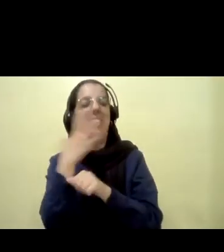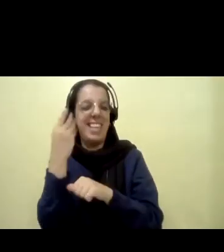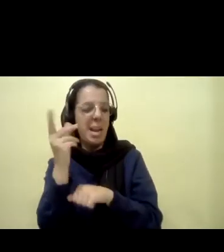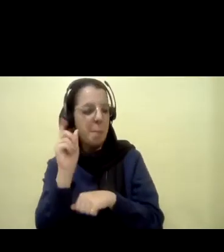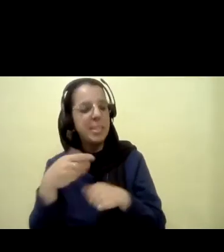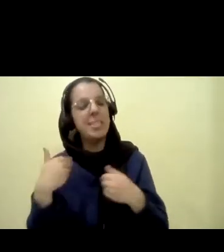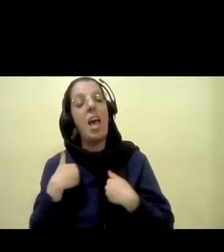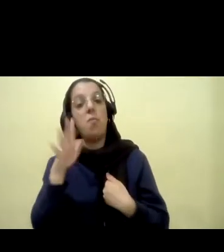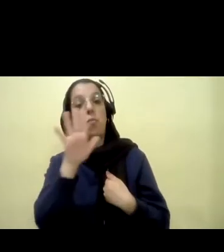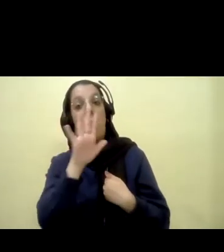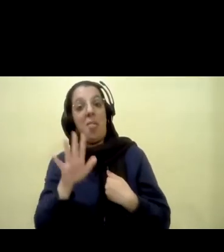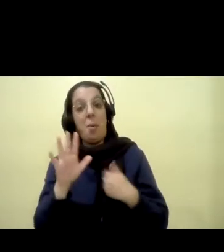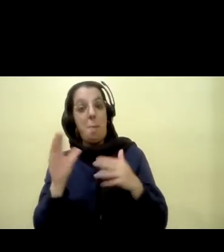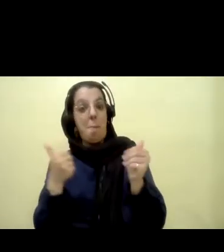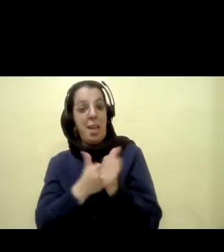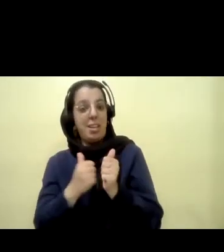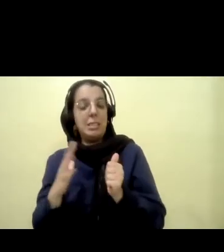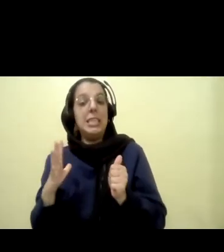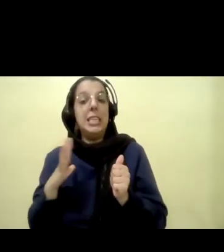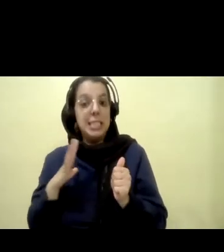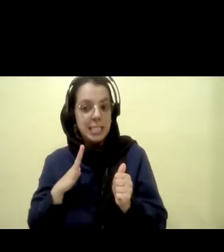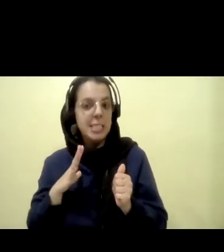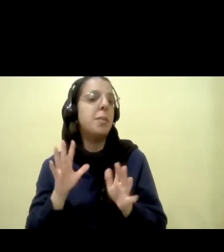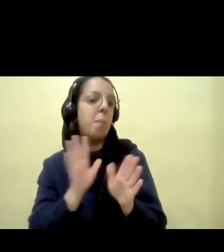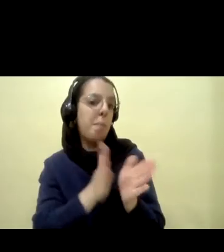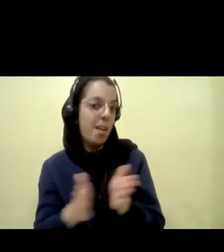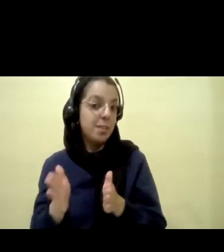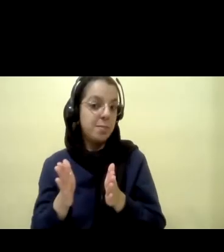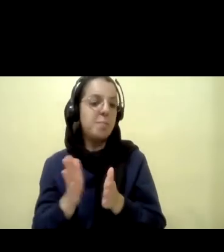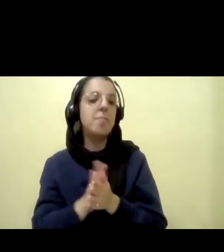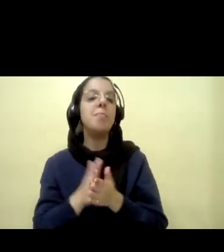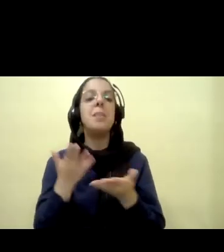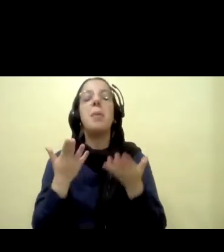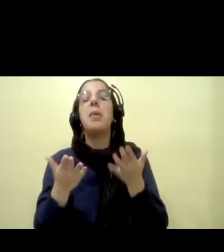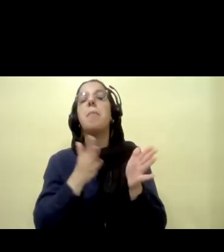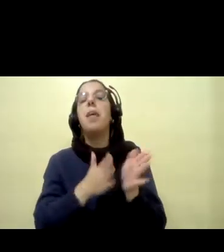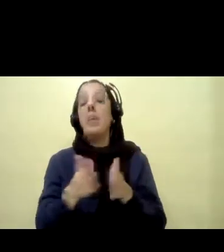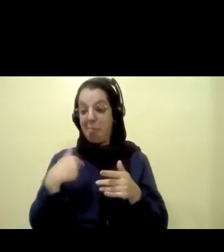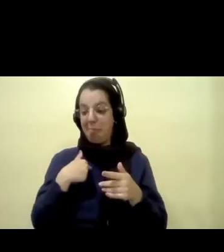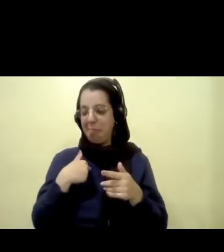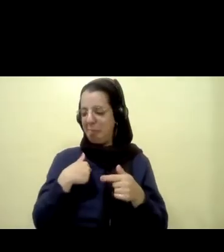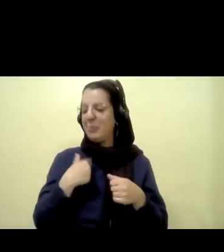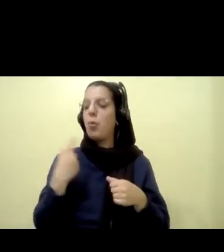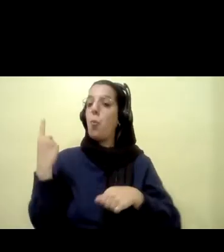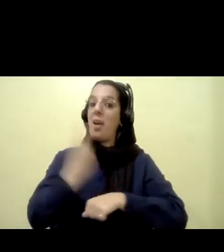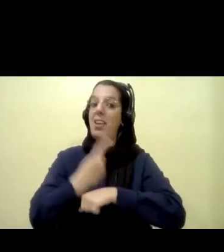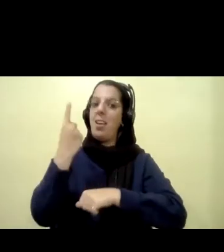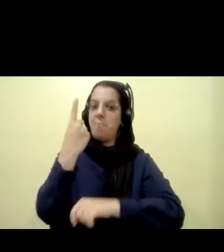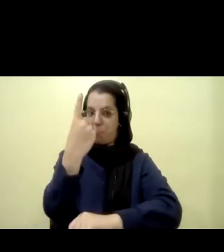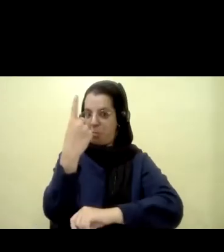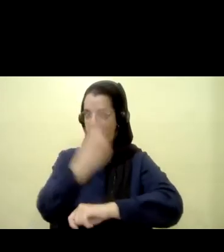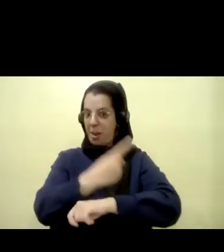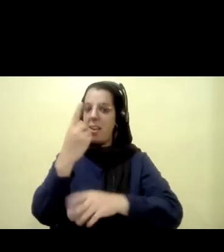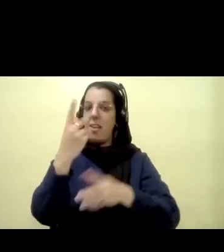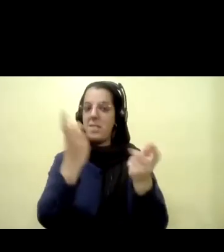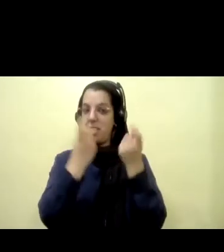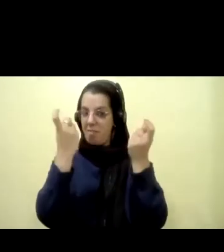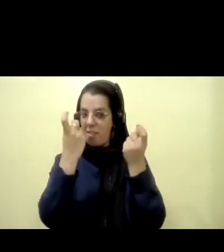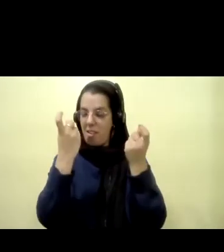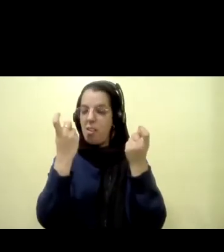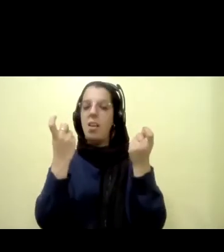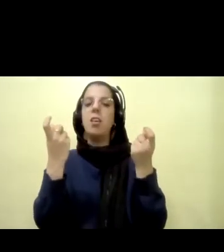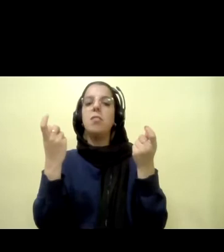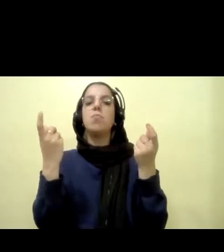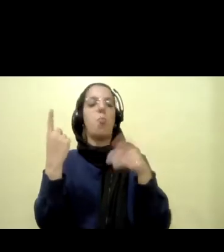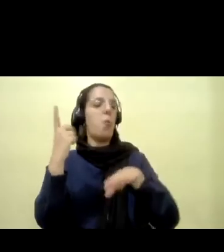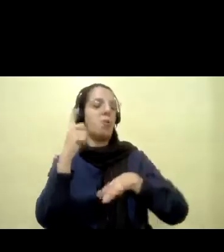to create a plan, and that plan might be, I have a one-day festival that happens at a